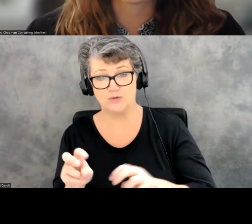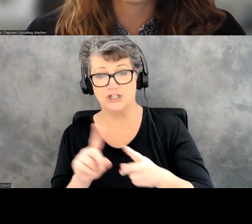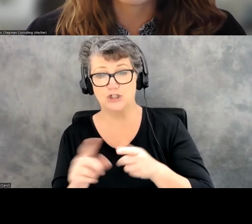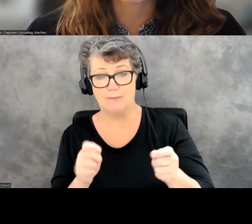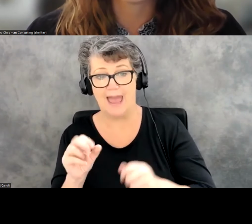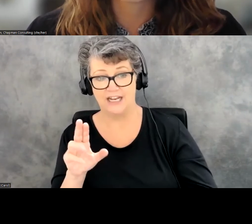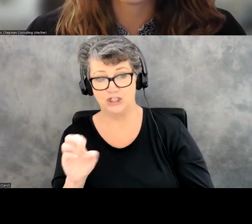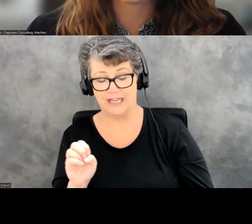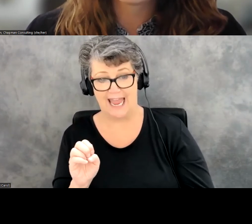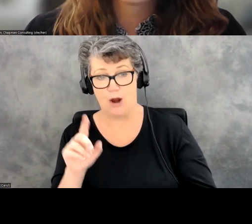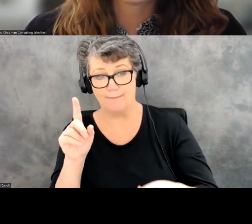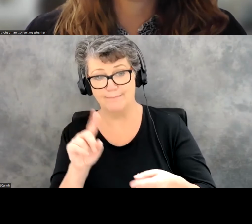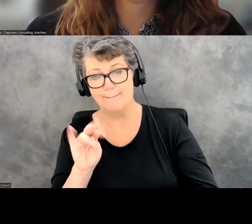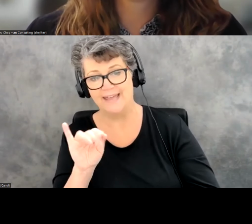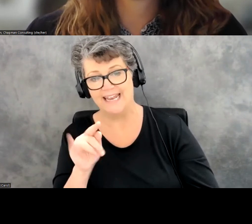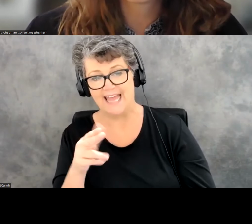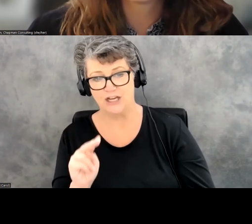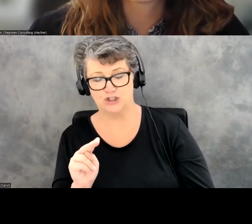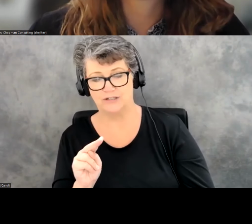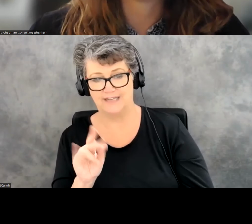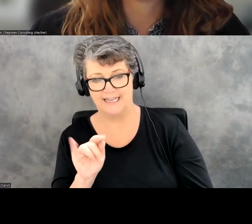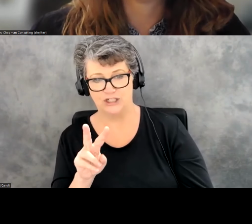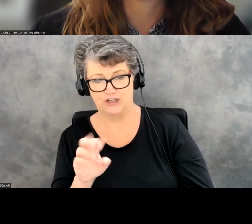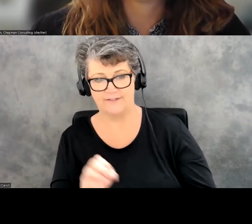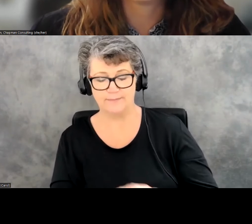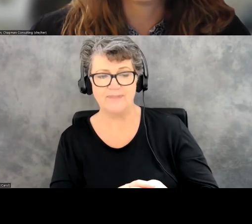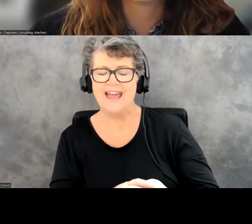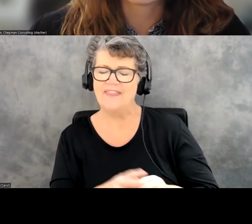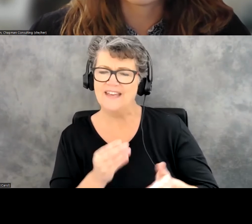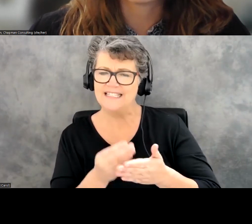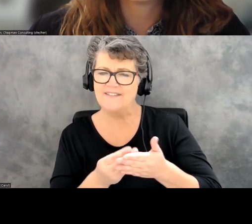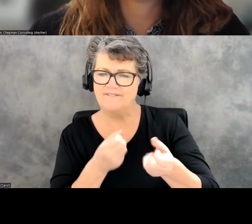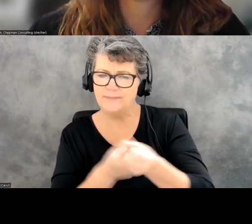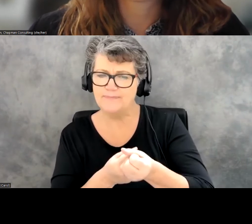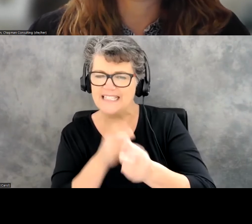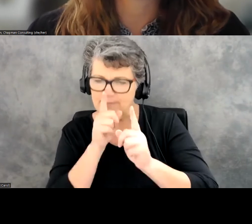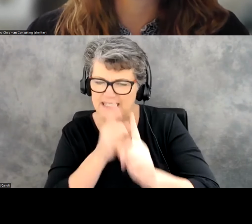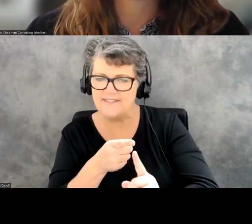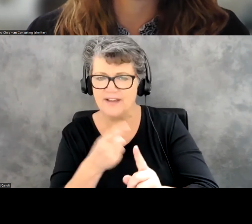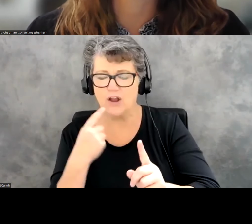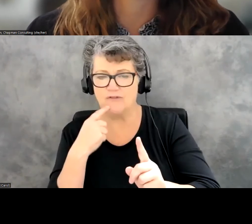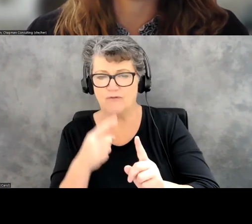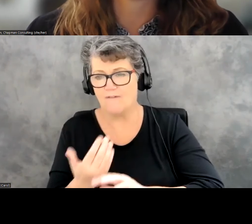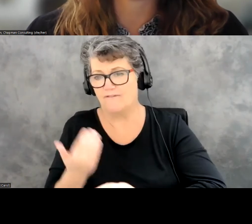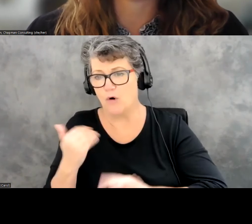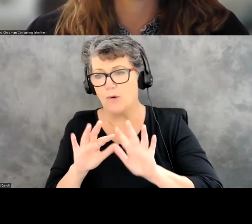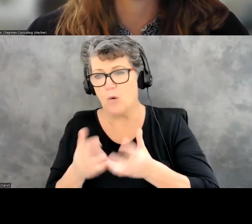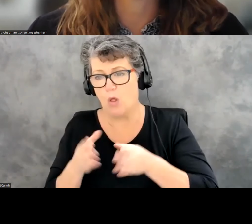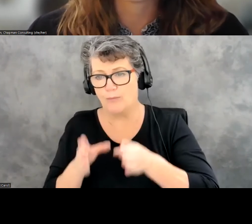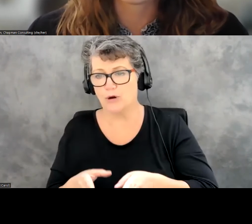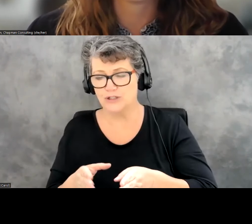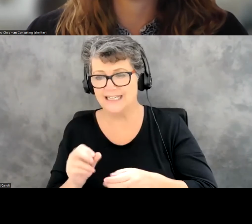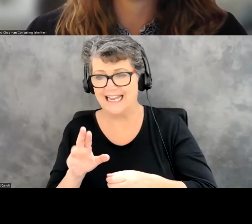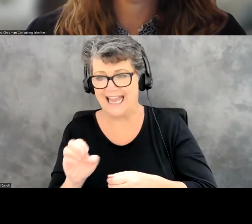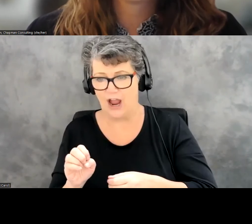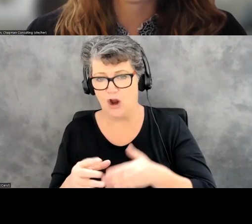Managed Care Mitigation Initiative. And so this is funding that is specific to former whole person care lead entities,